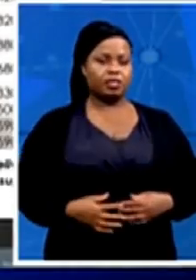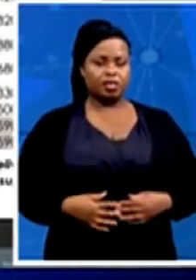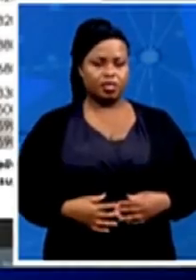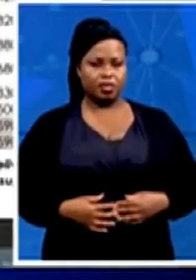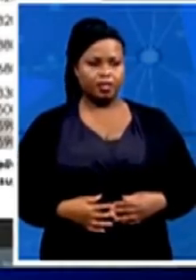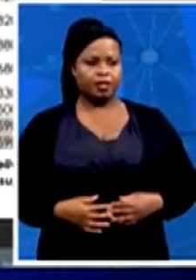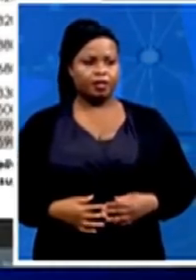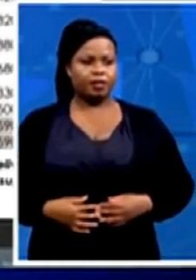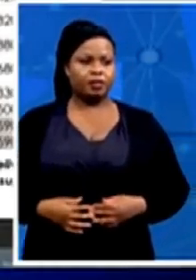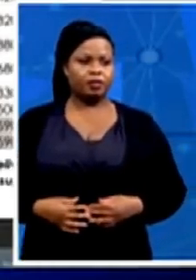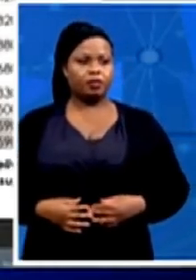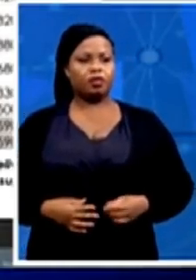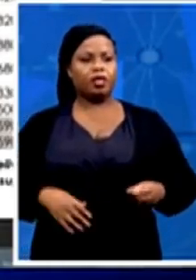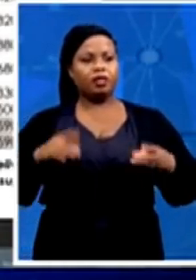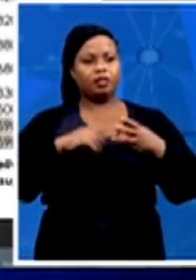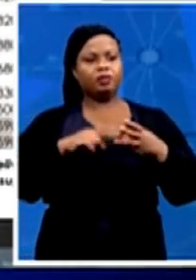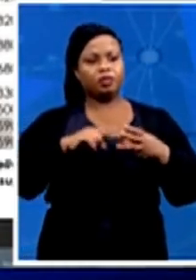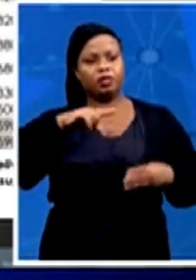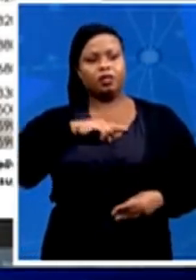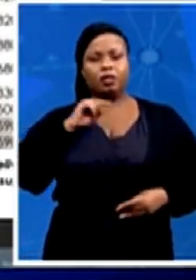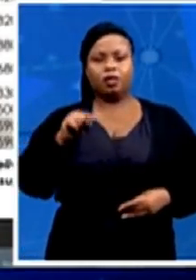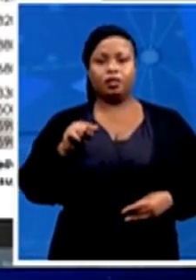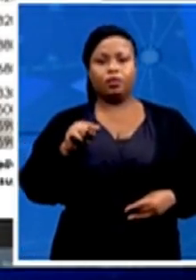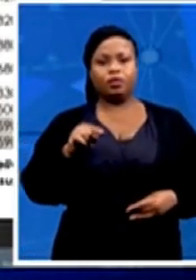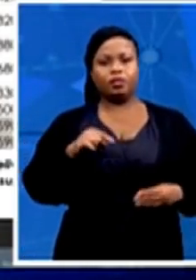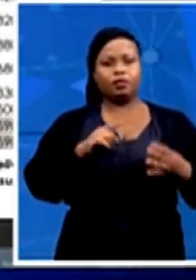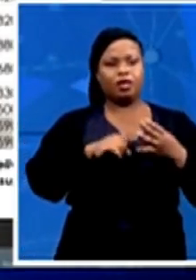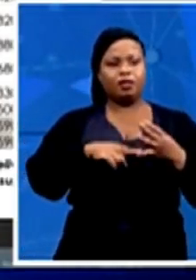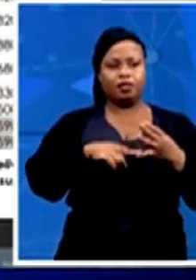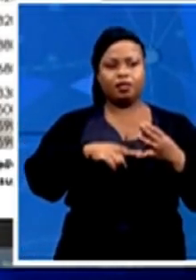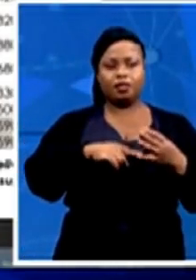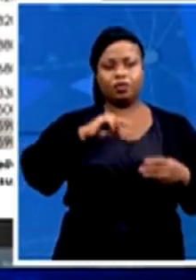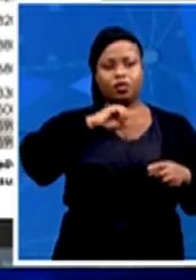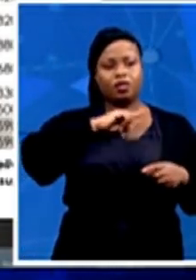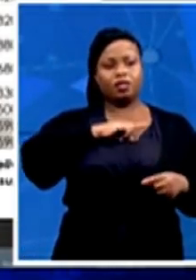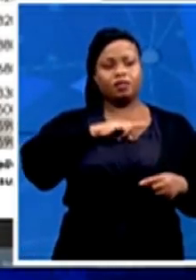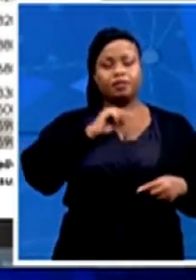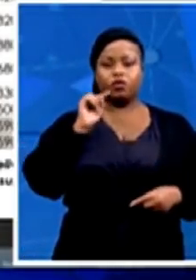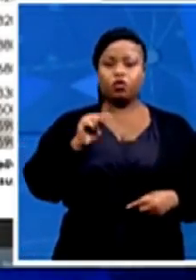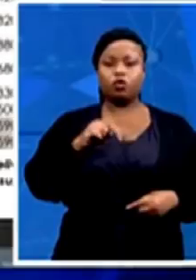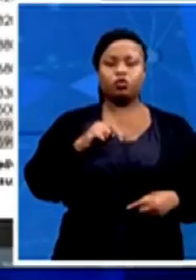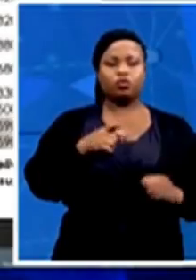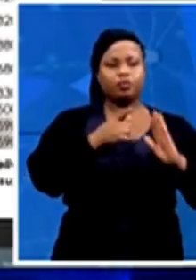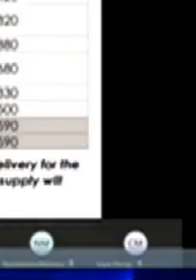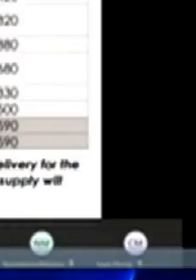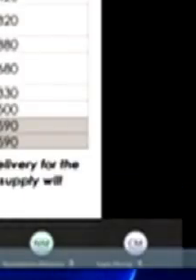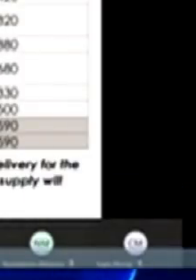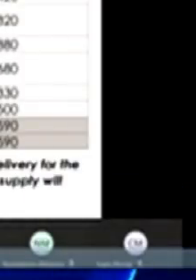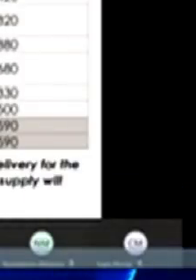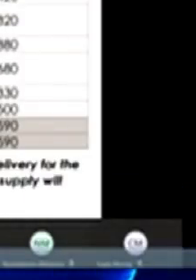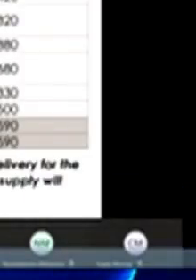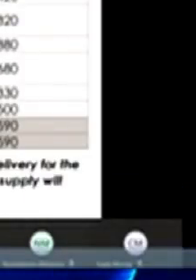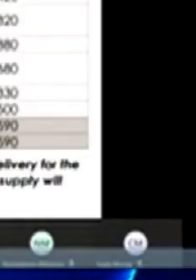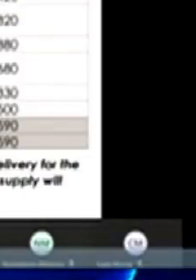supply line. You'll see the last 2 dates. It's tomorrow's dates, that we're getting 90,000 doses of Pfizer